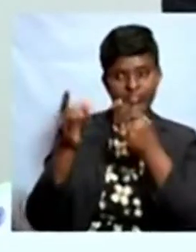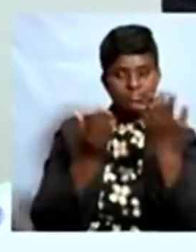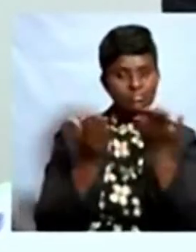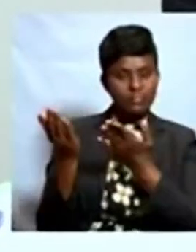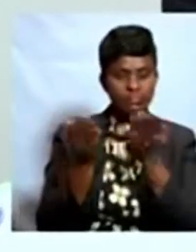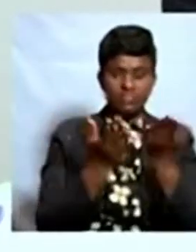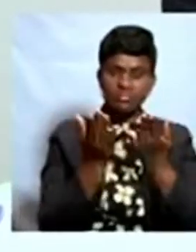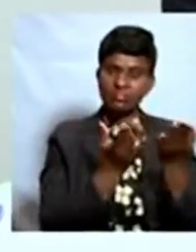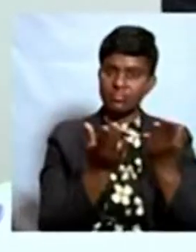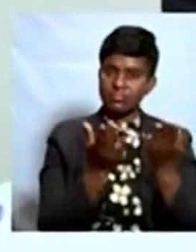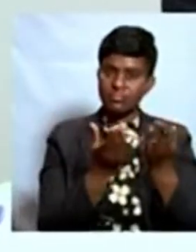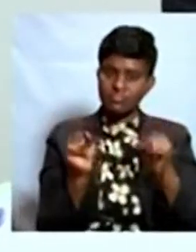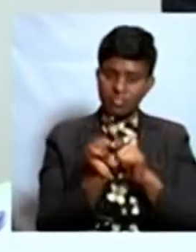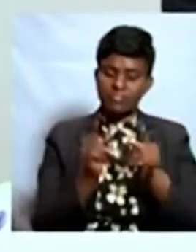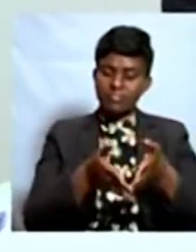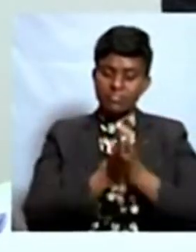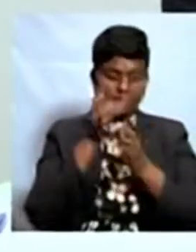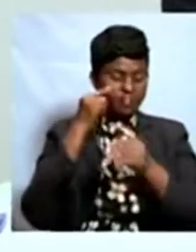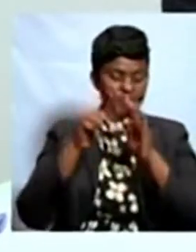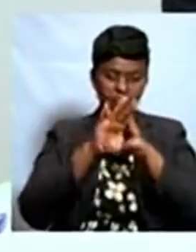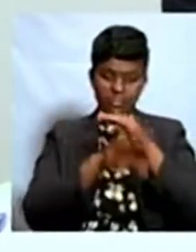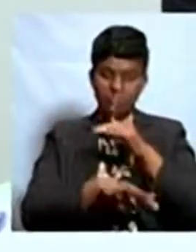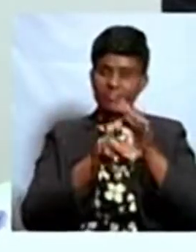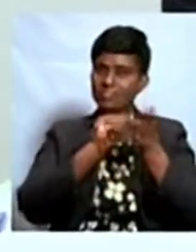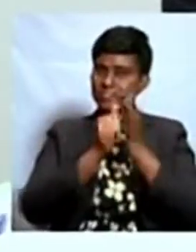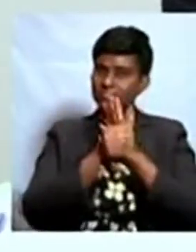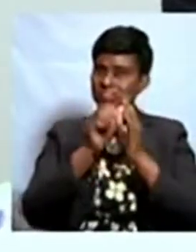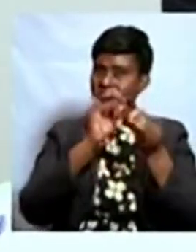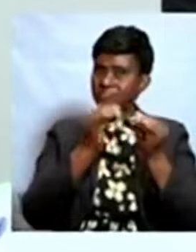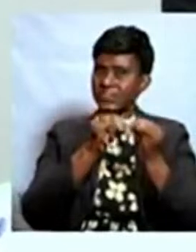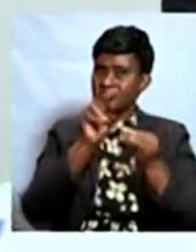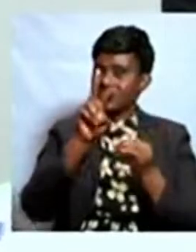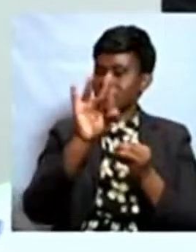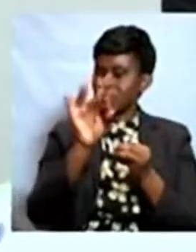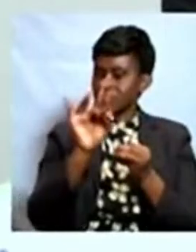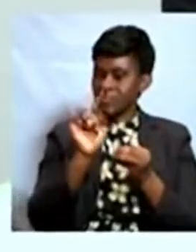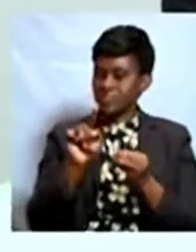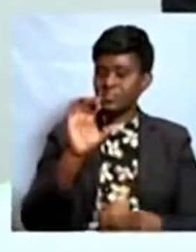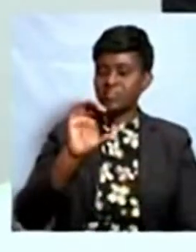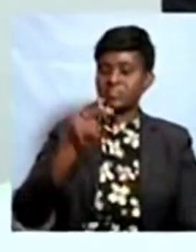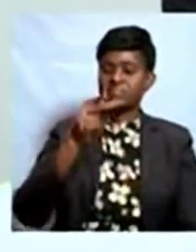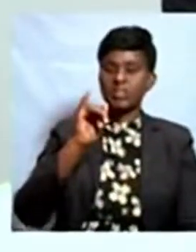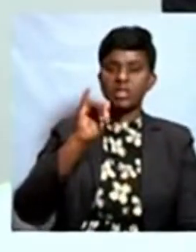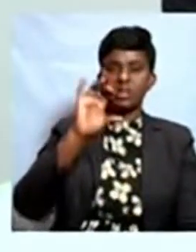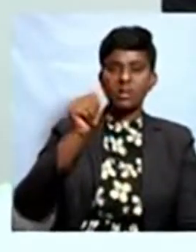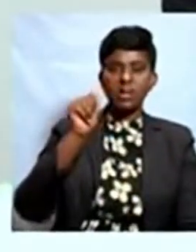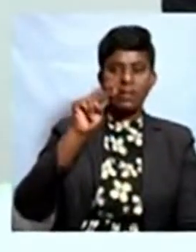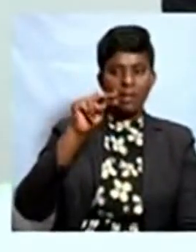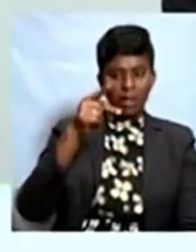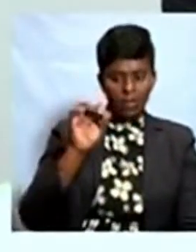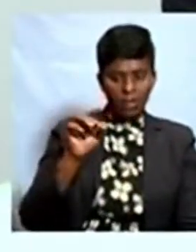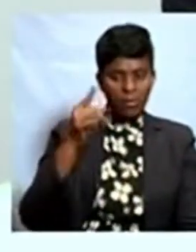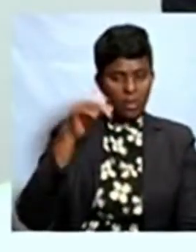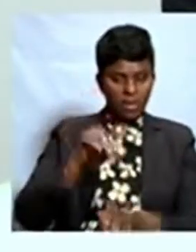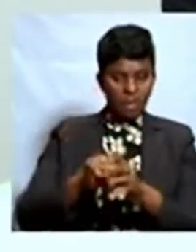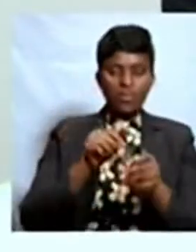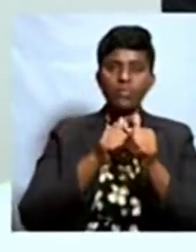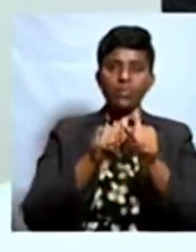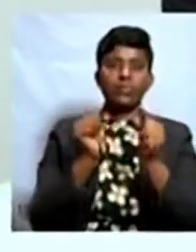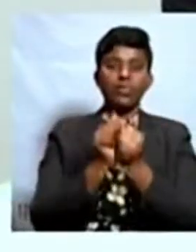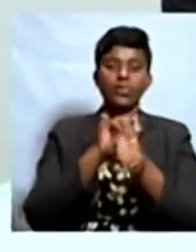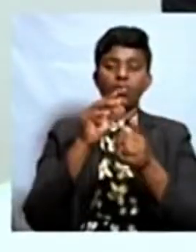services called for under Article 28 of the Chicago Convention are provided for in accordance